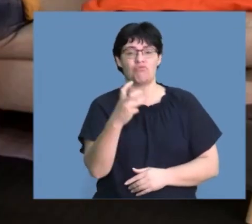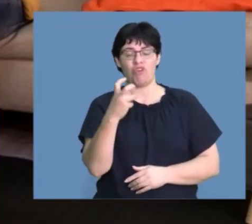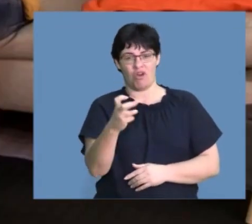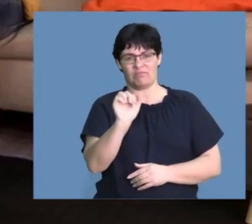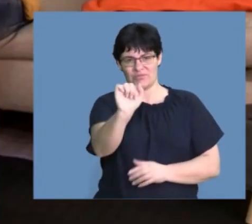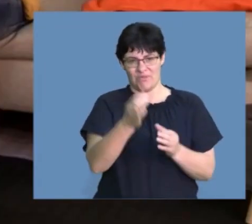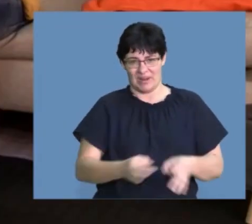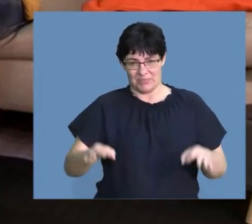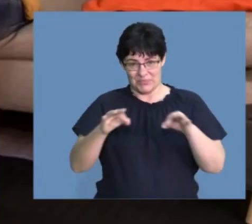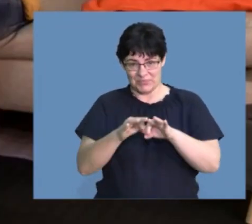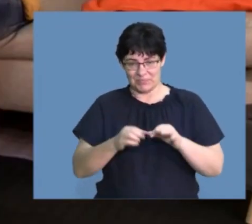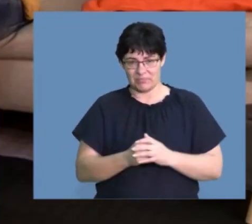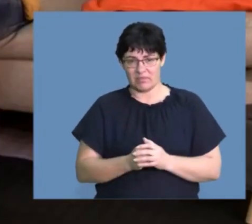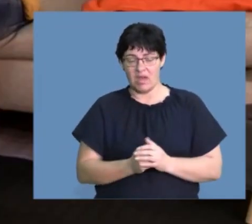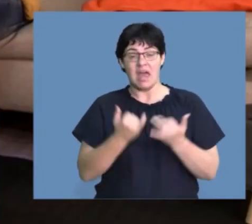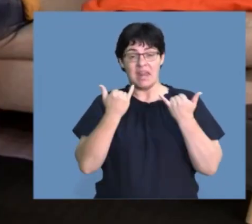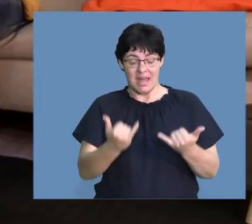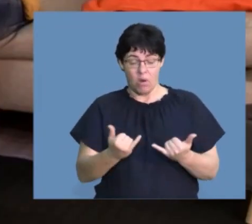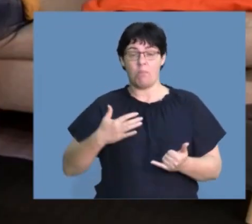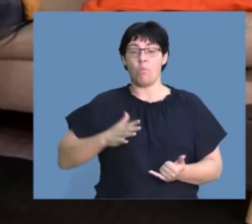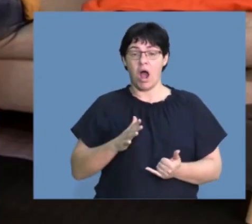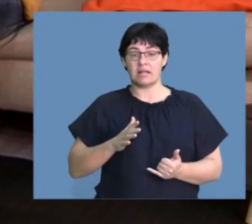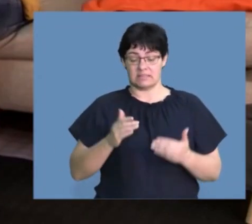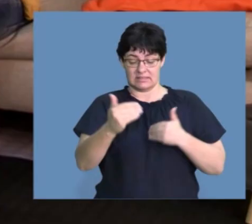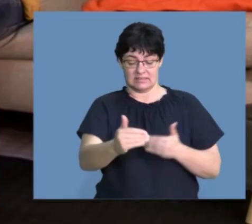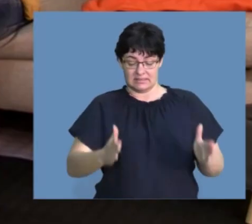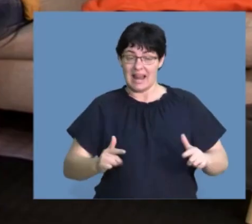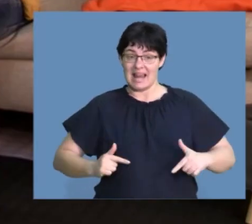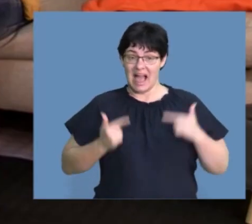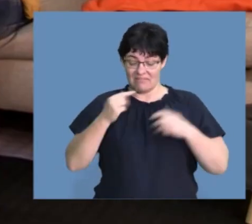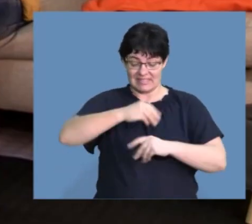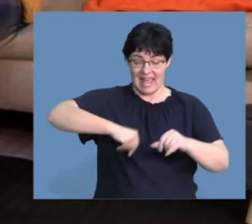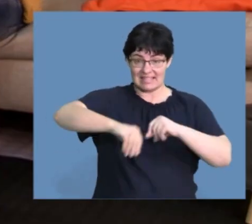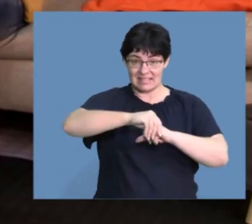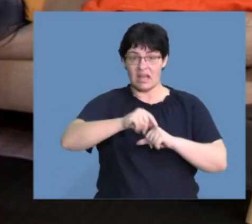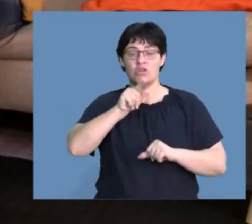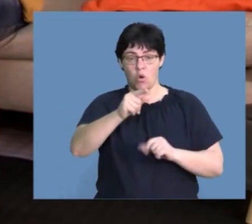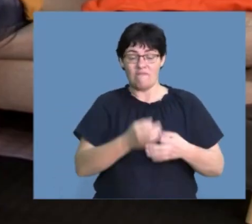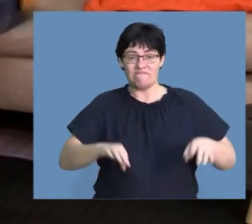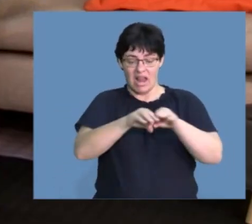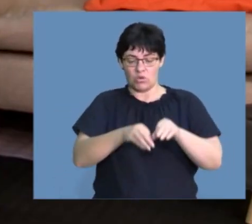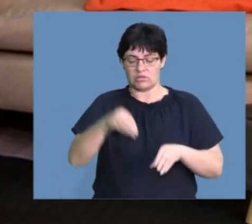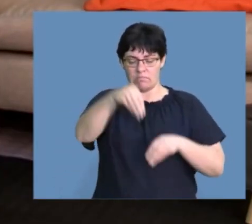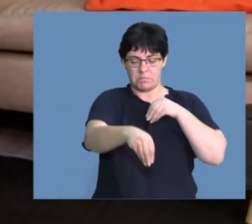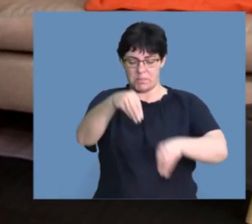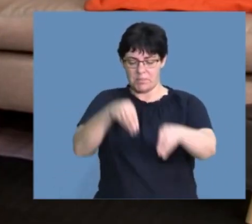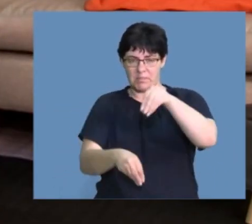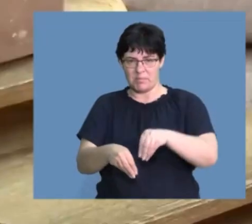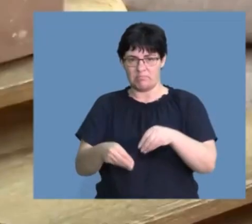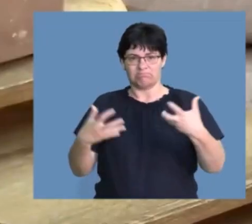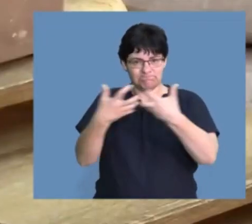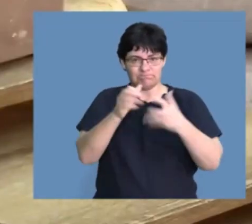values. And I'm going to ask you to please fit your values into your life, which is in a bucket of sand.